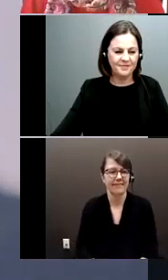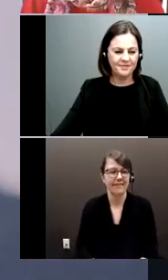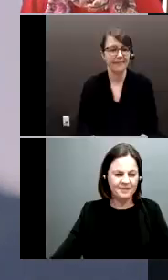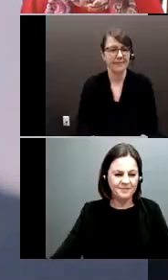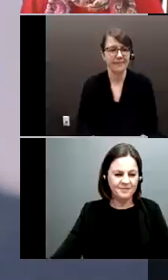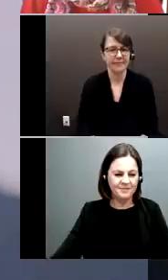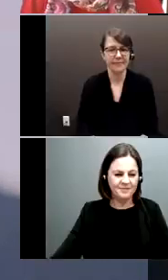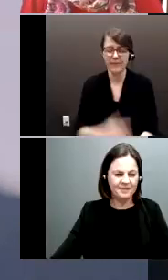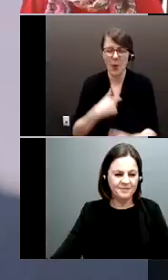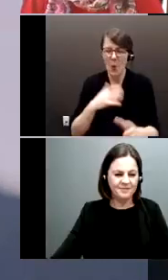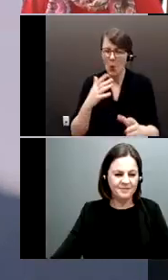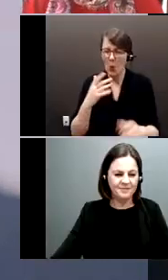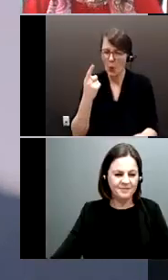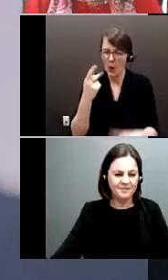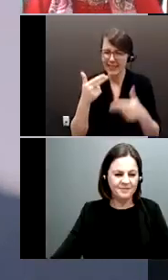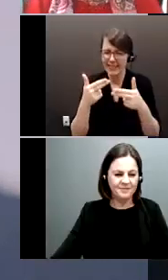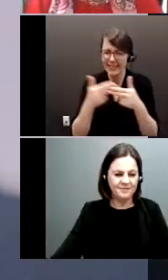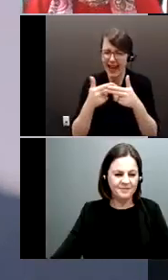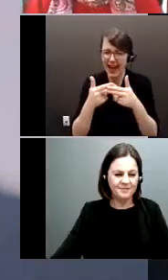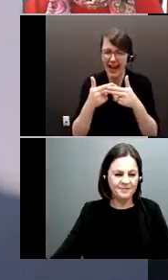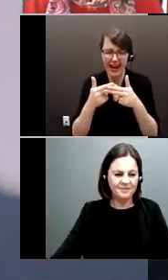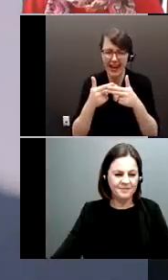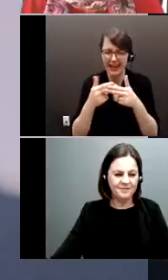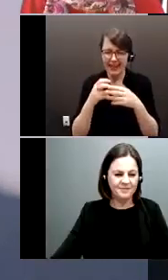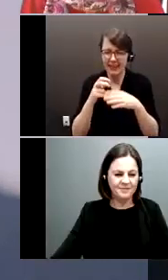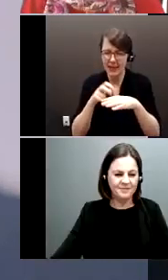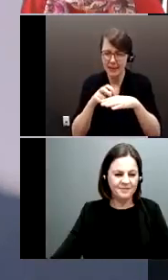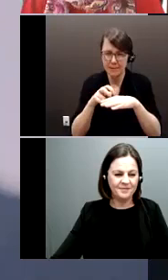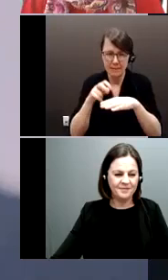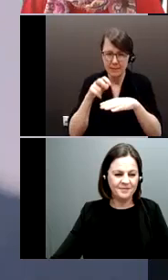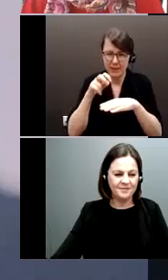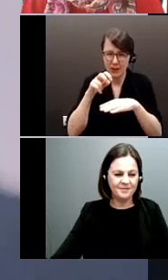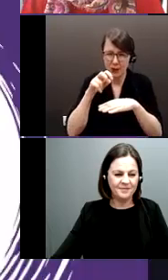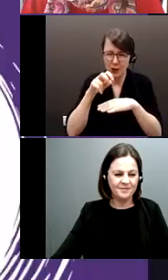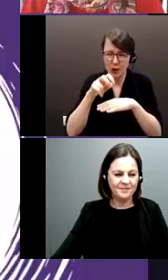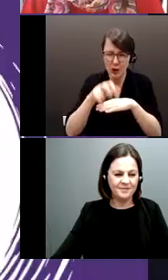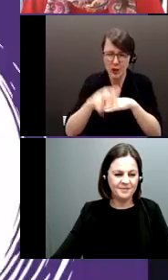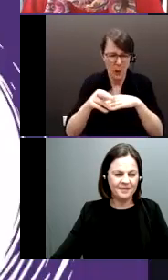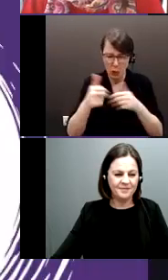No, I've missed one. I'm sorry. I wanted to just, maybe it's the next one.